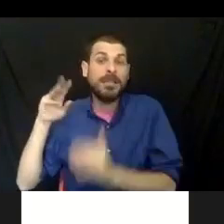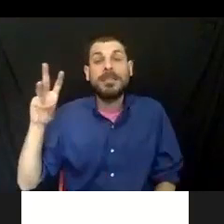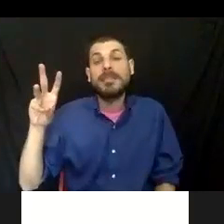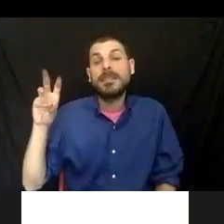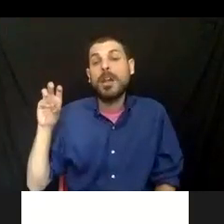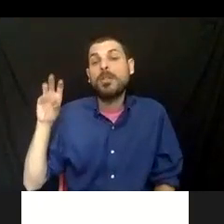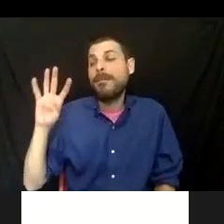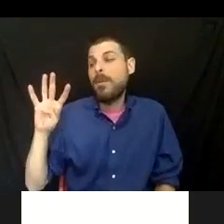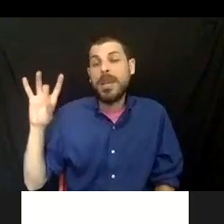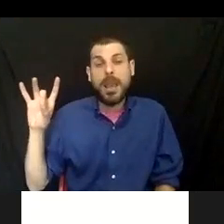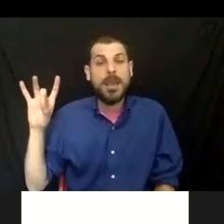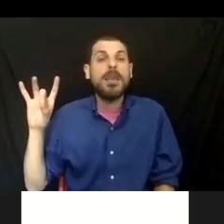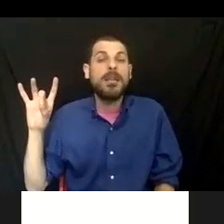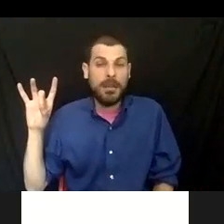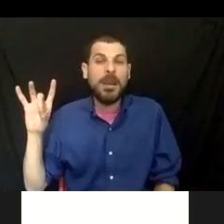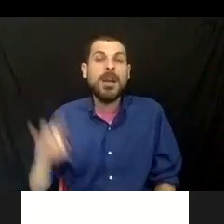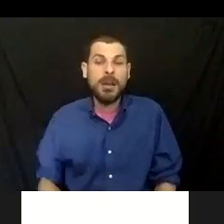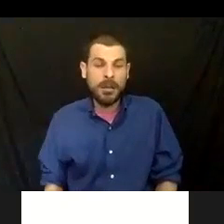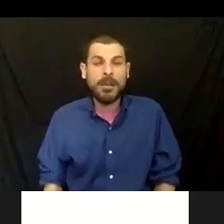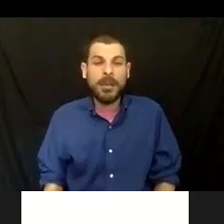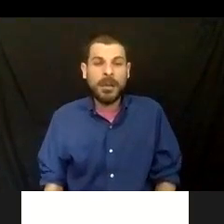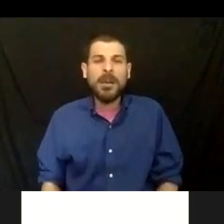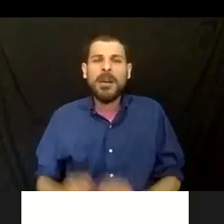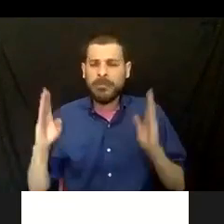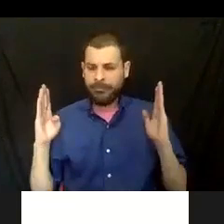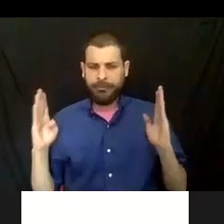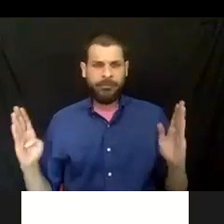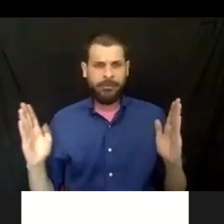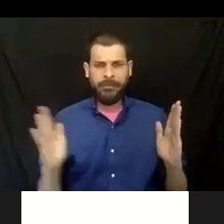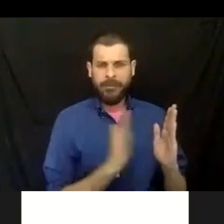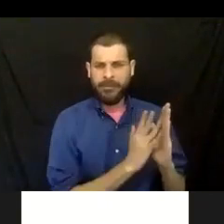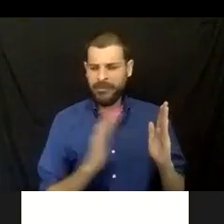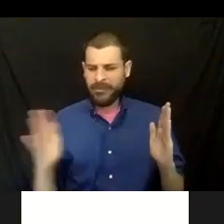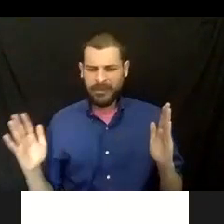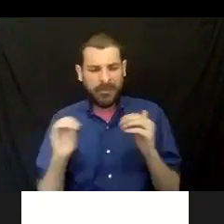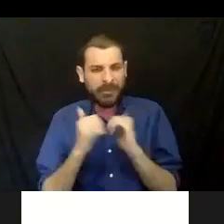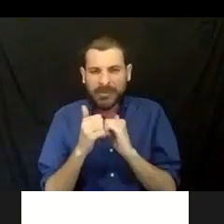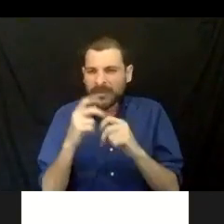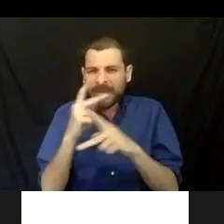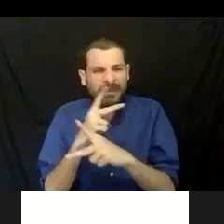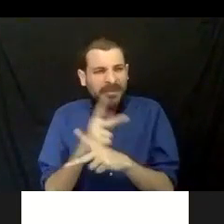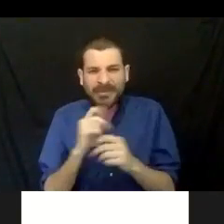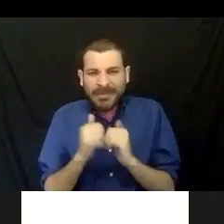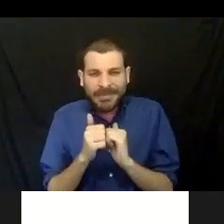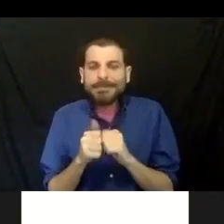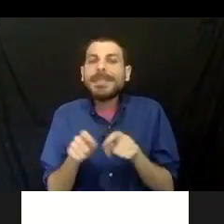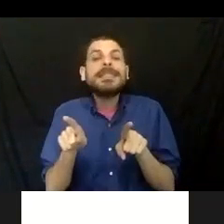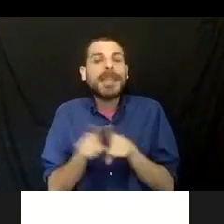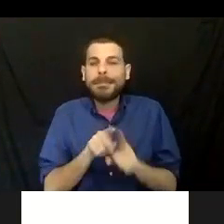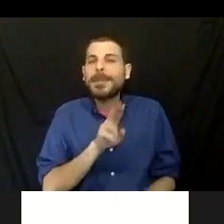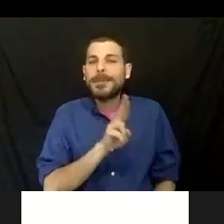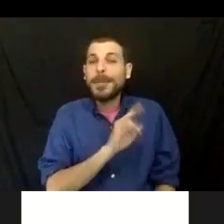$648 per week. So it's calculated, your benefit is calculated the same way as traditional